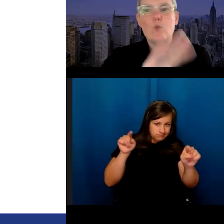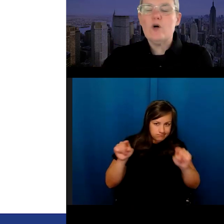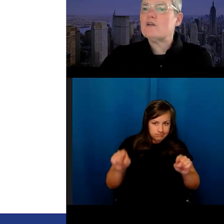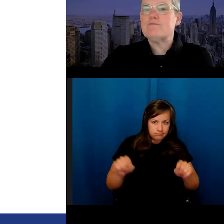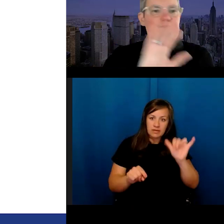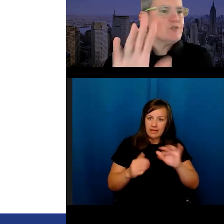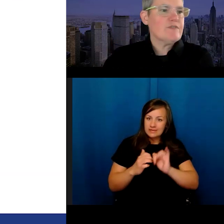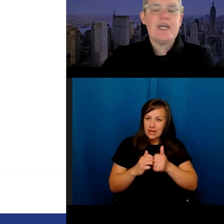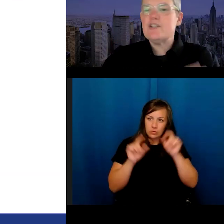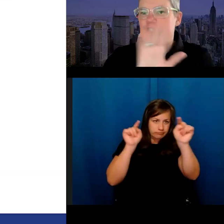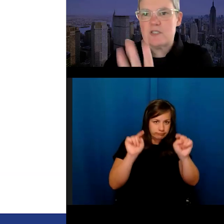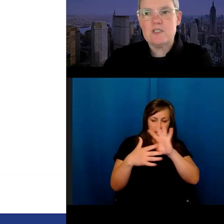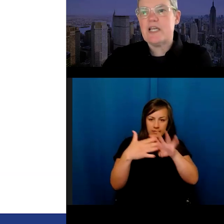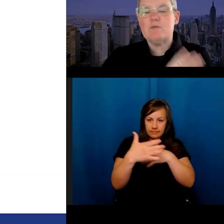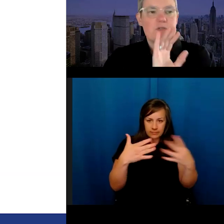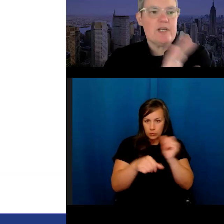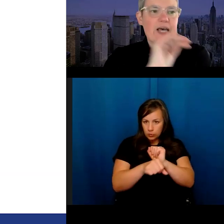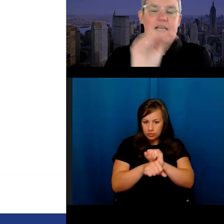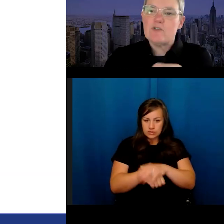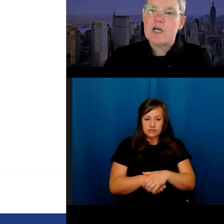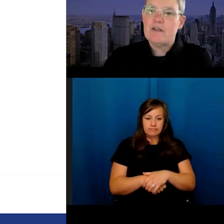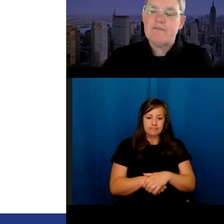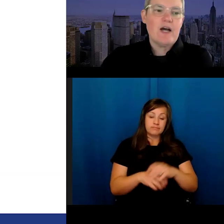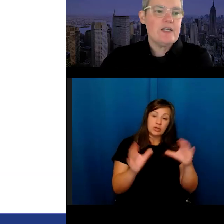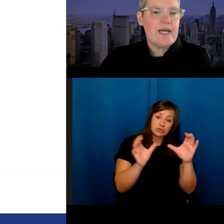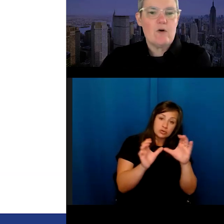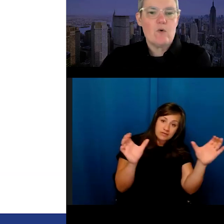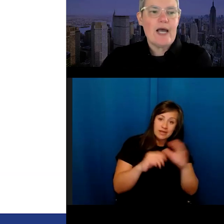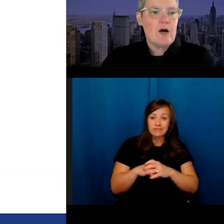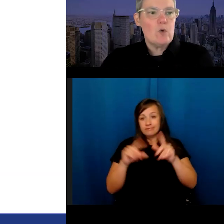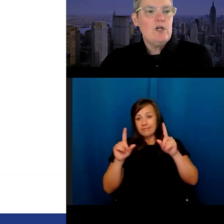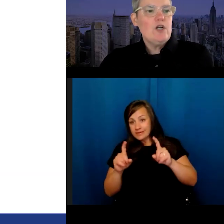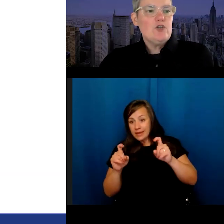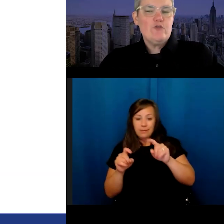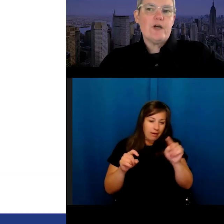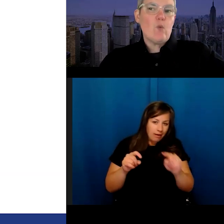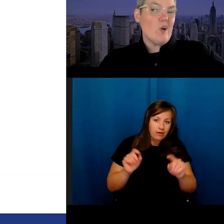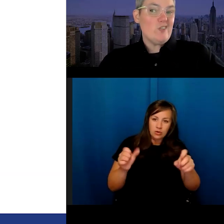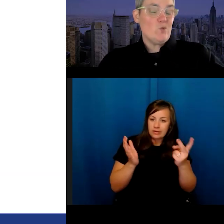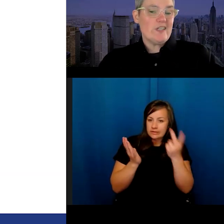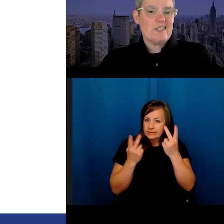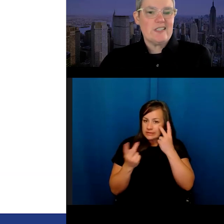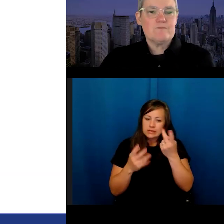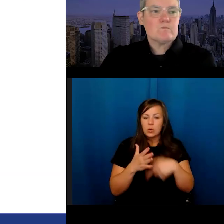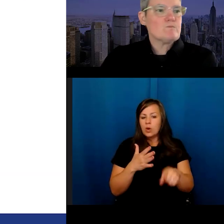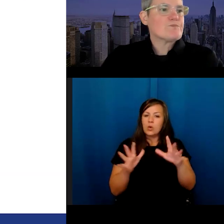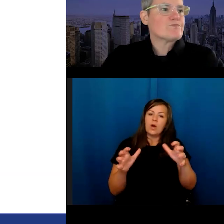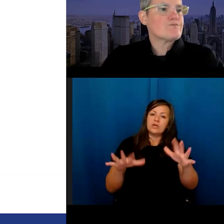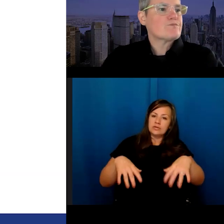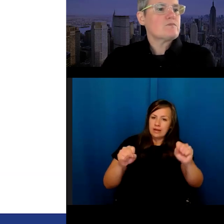of these will work, certifications, exams, and that's how you kind of find out how you figure out what you want to